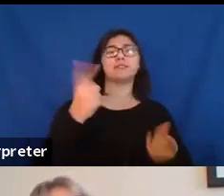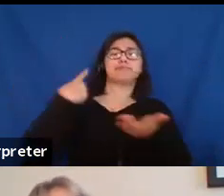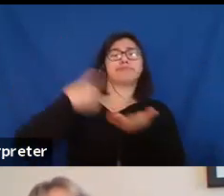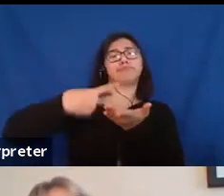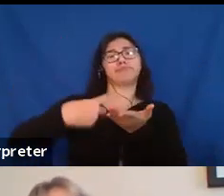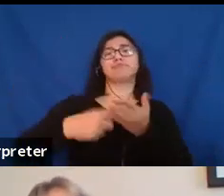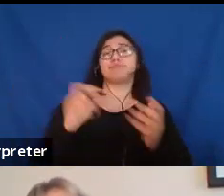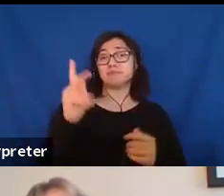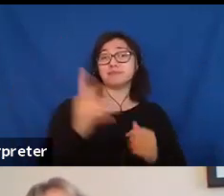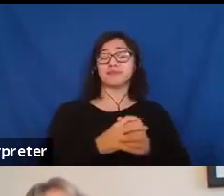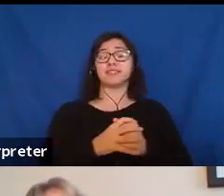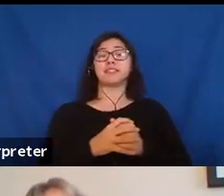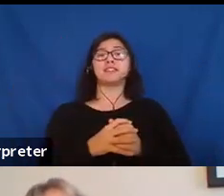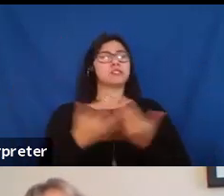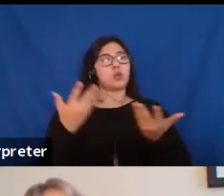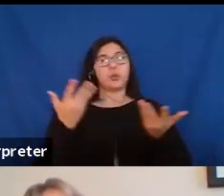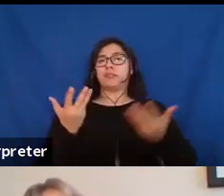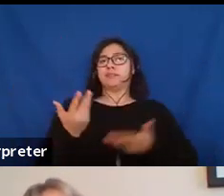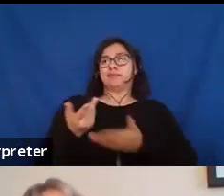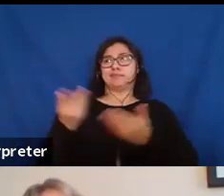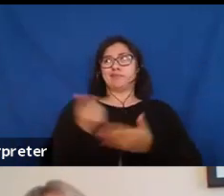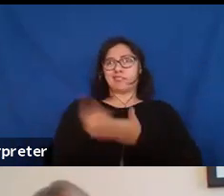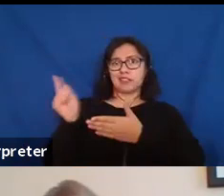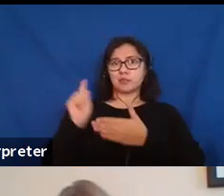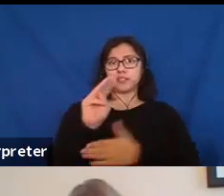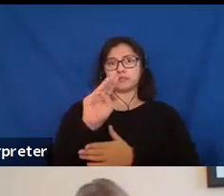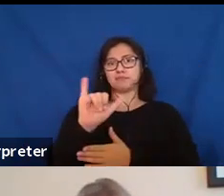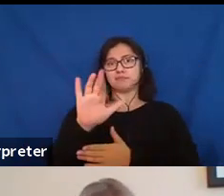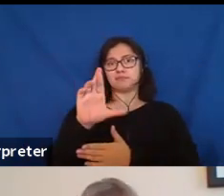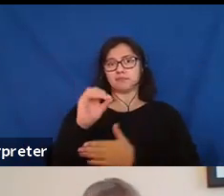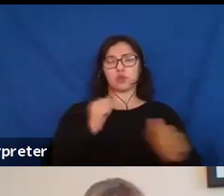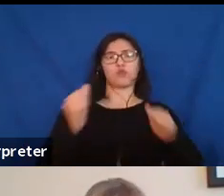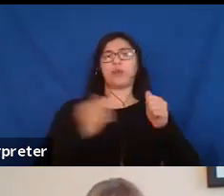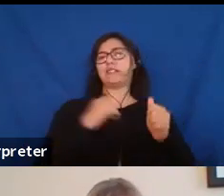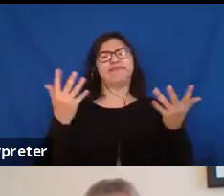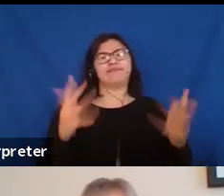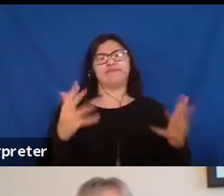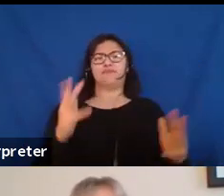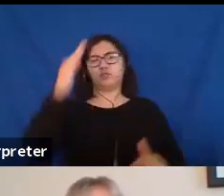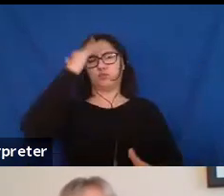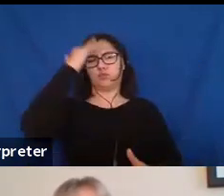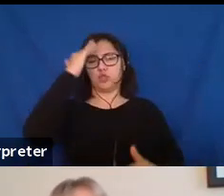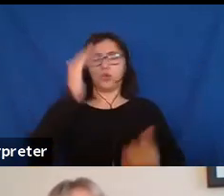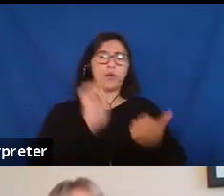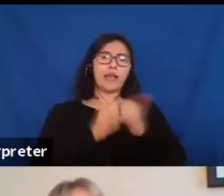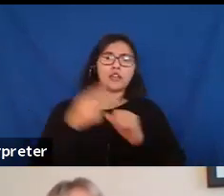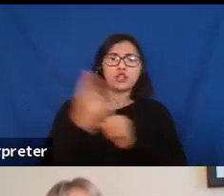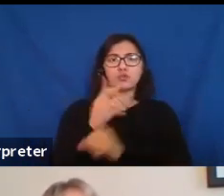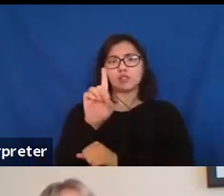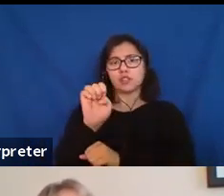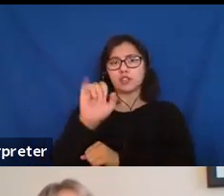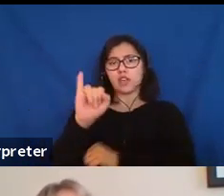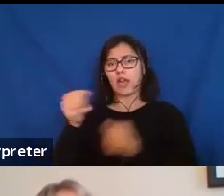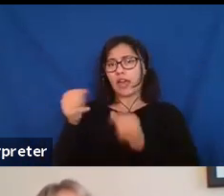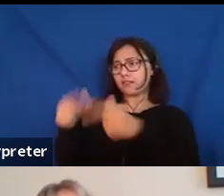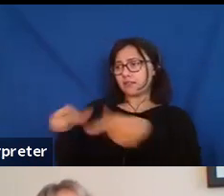So we've talked already about what microaggressions are last time, about how to start to analyze using the DEI lens, about recognizing the harm that it